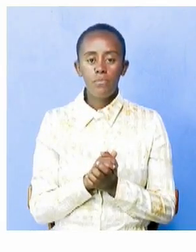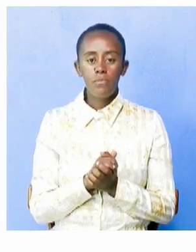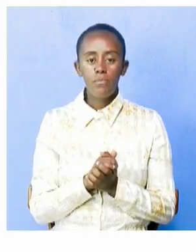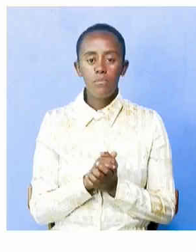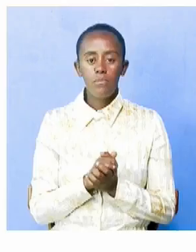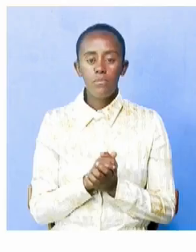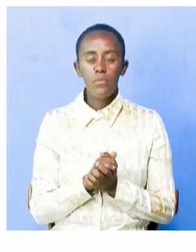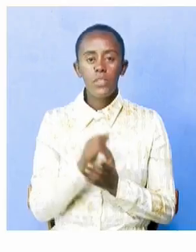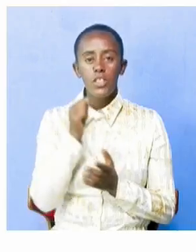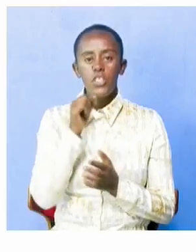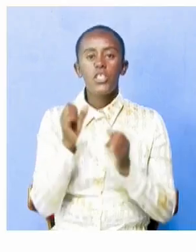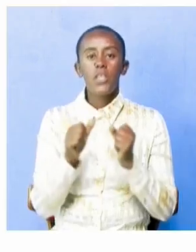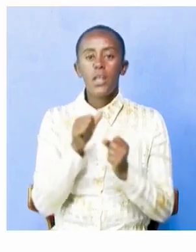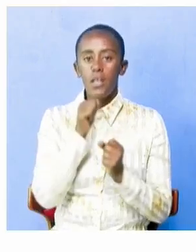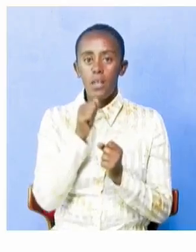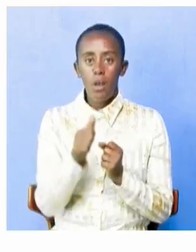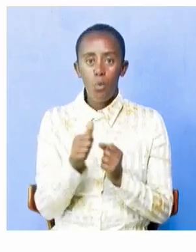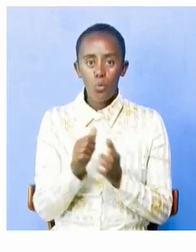cannot